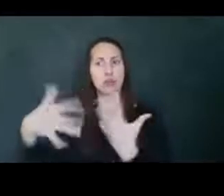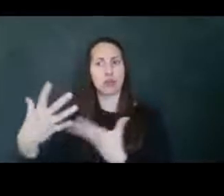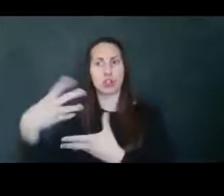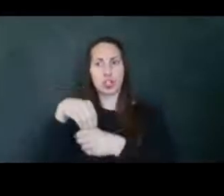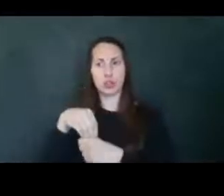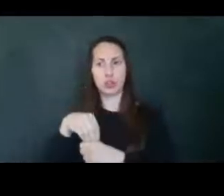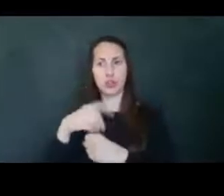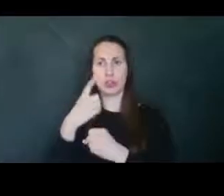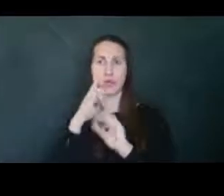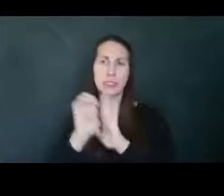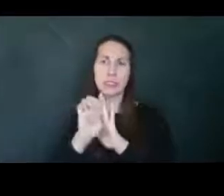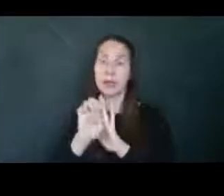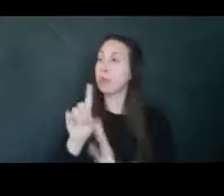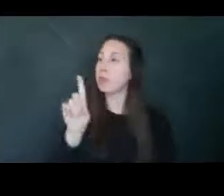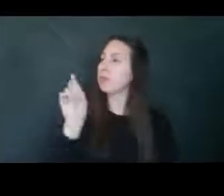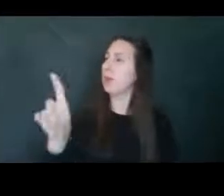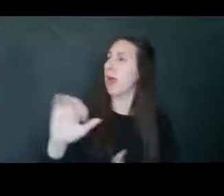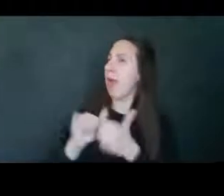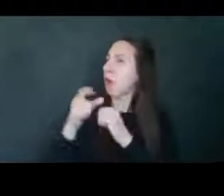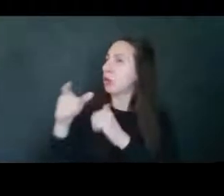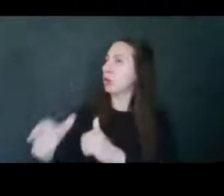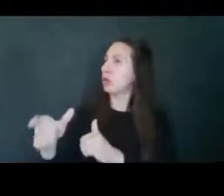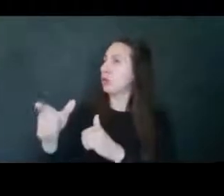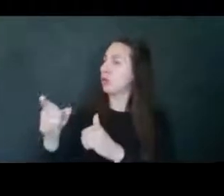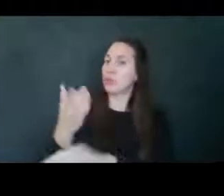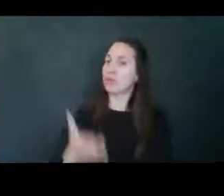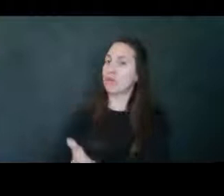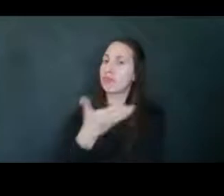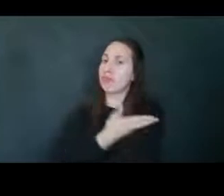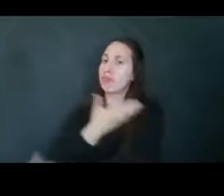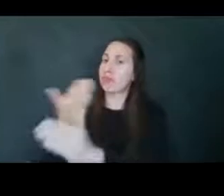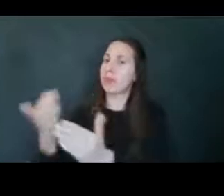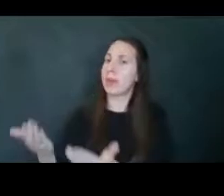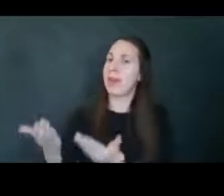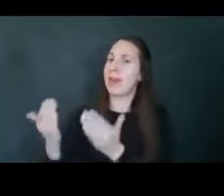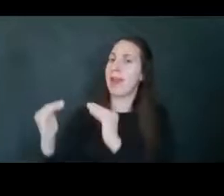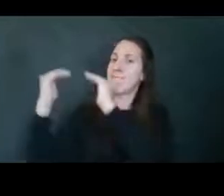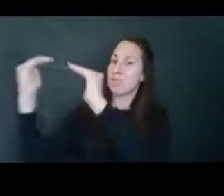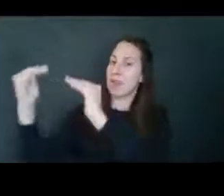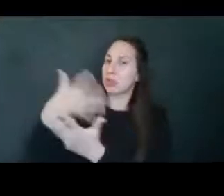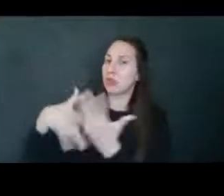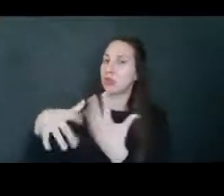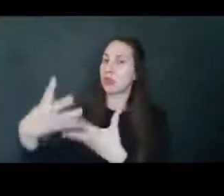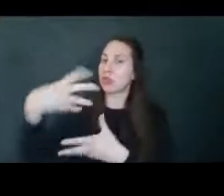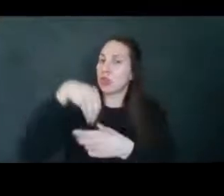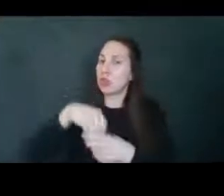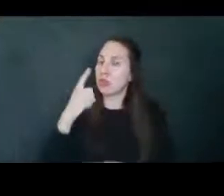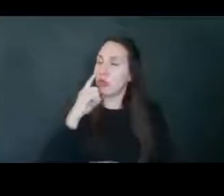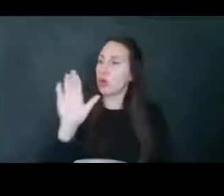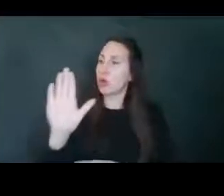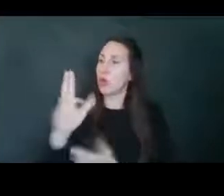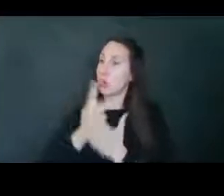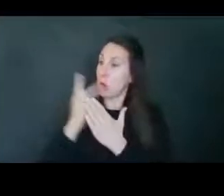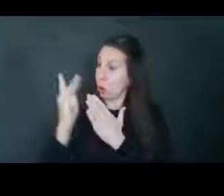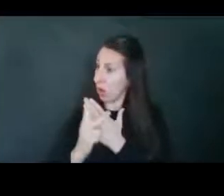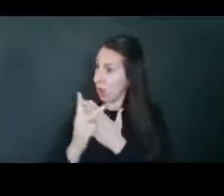your job, in your program area, in your classes this past year. Hold the staff accountable.